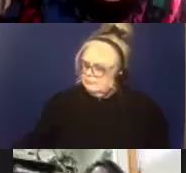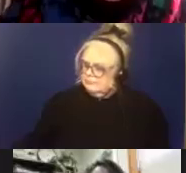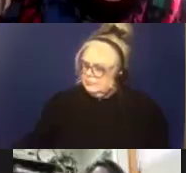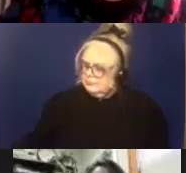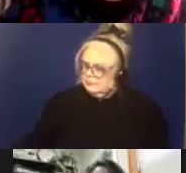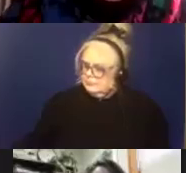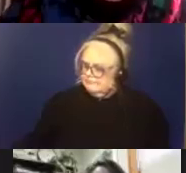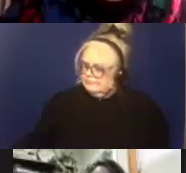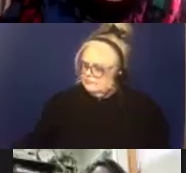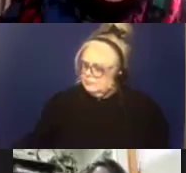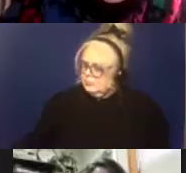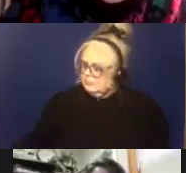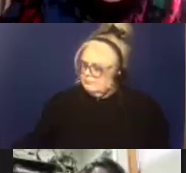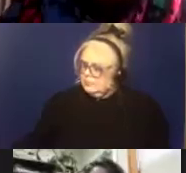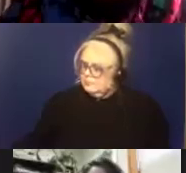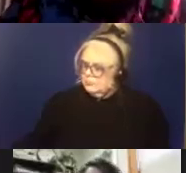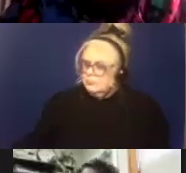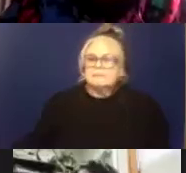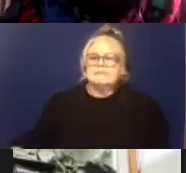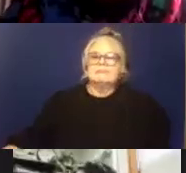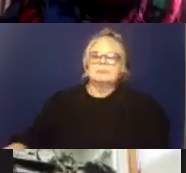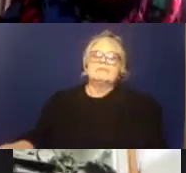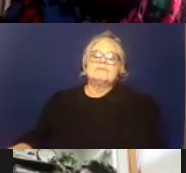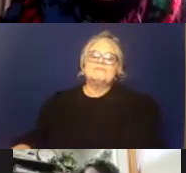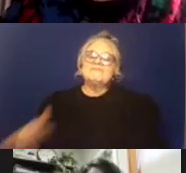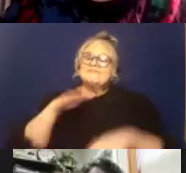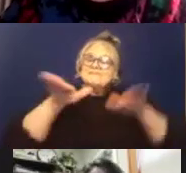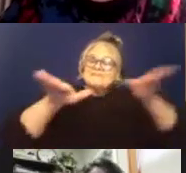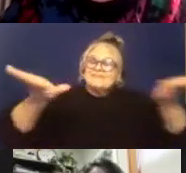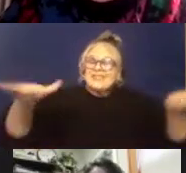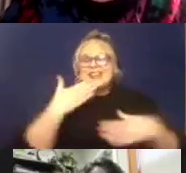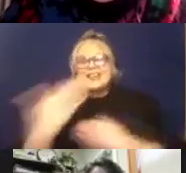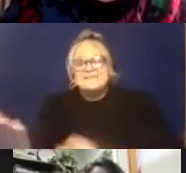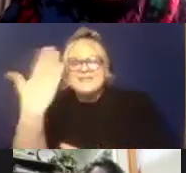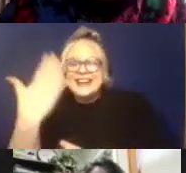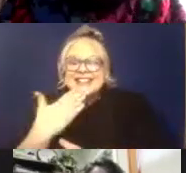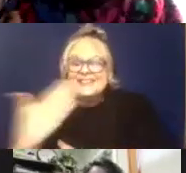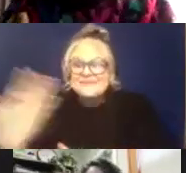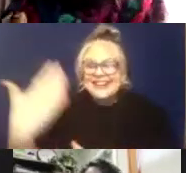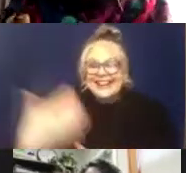Welcome. Good morning, everyone. Good morning, good morning.